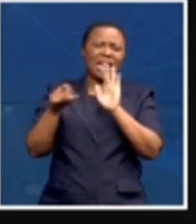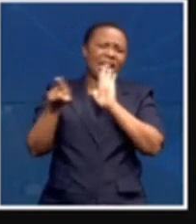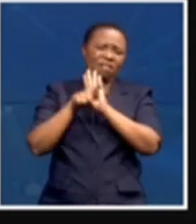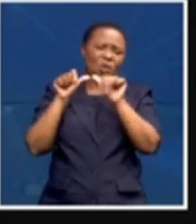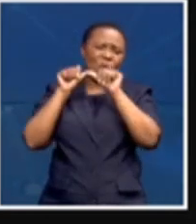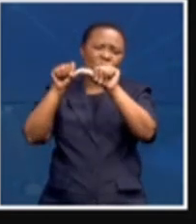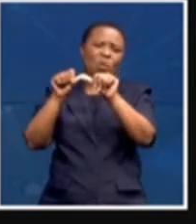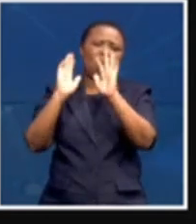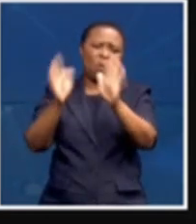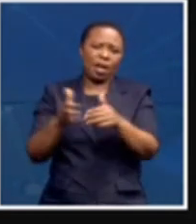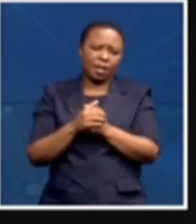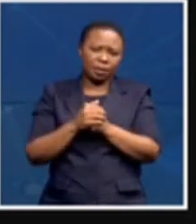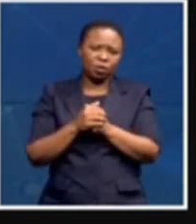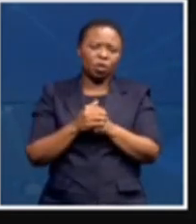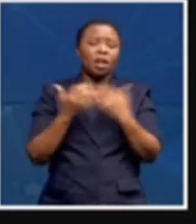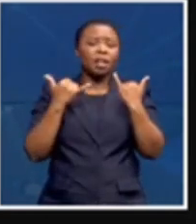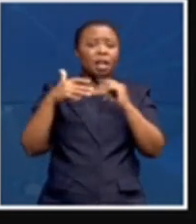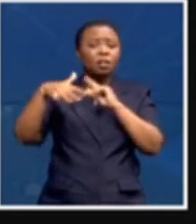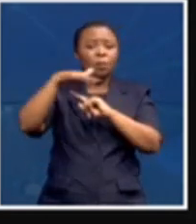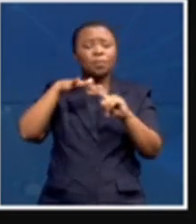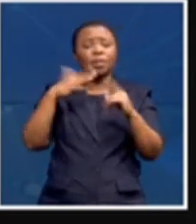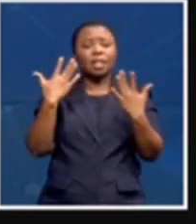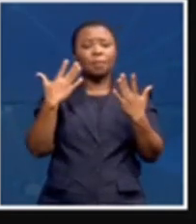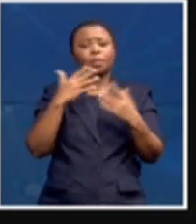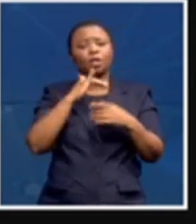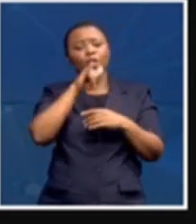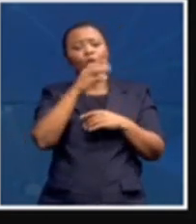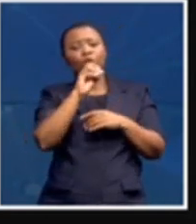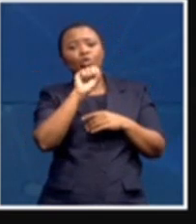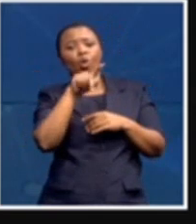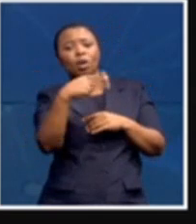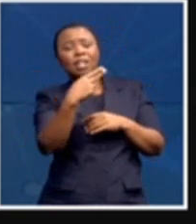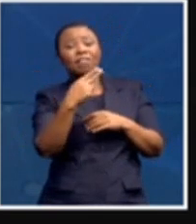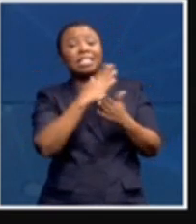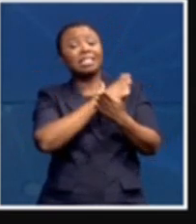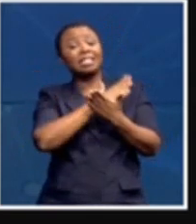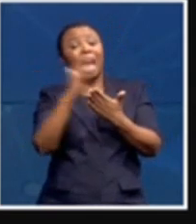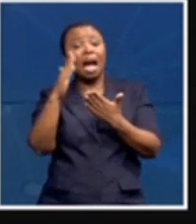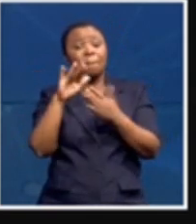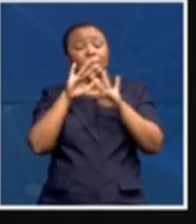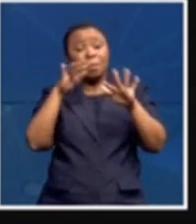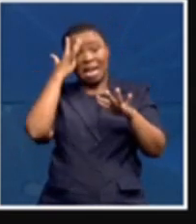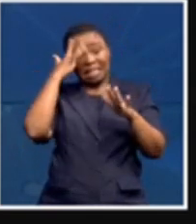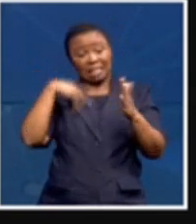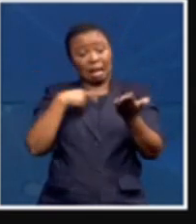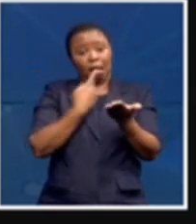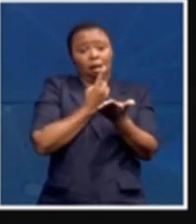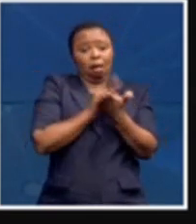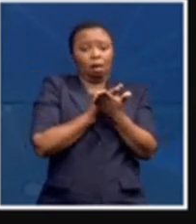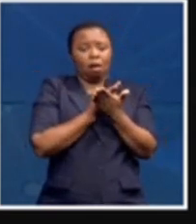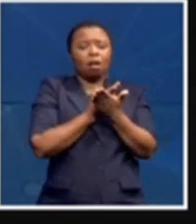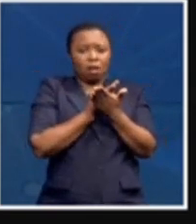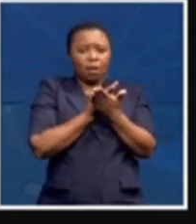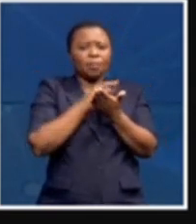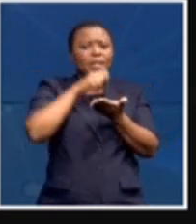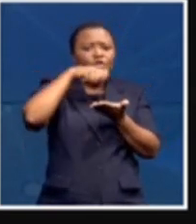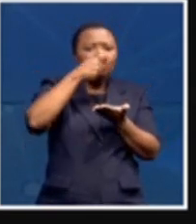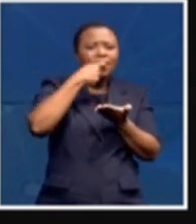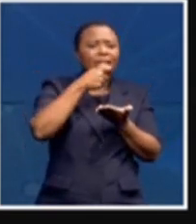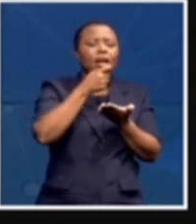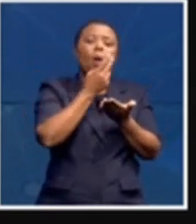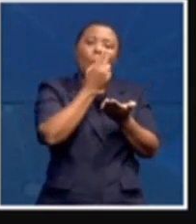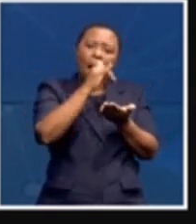Joseph, some patients are being treated on a stretcher. If you go to the same Bara as well, the shortage of food, because